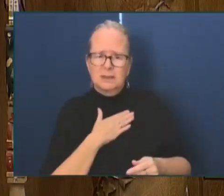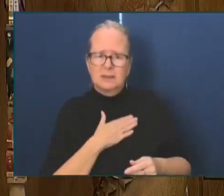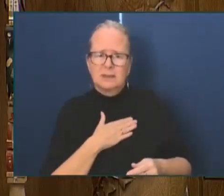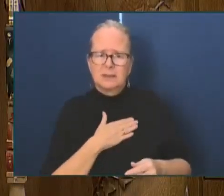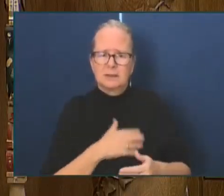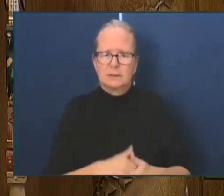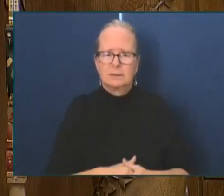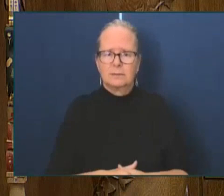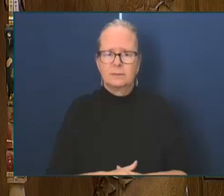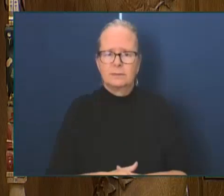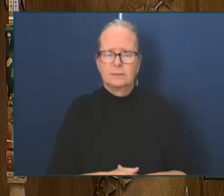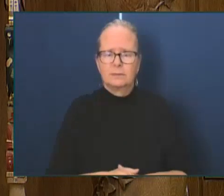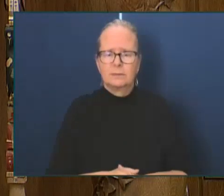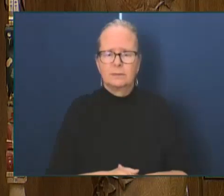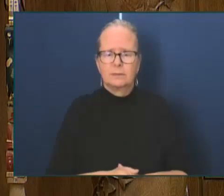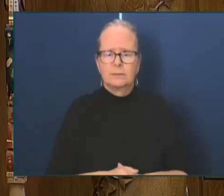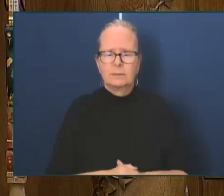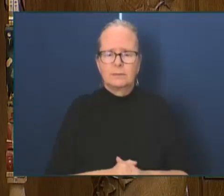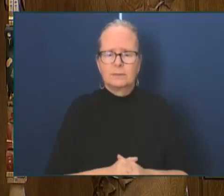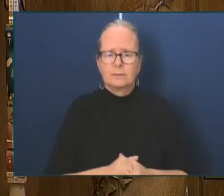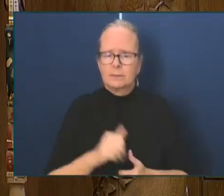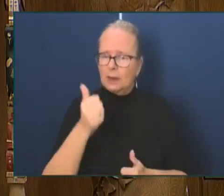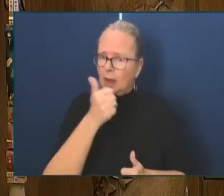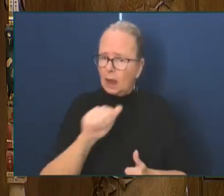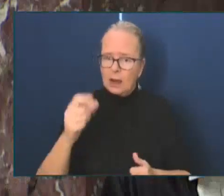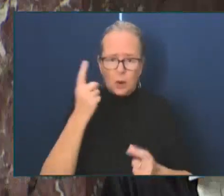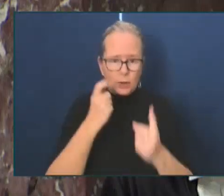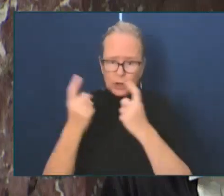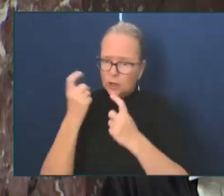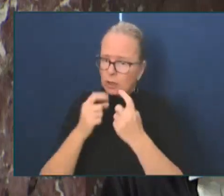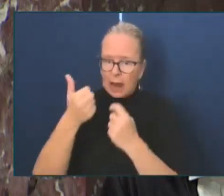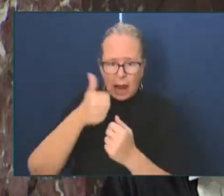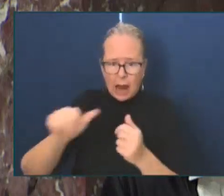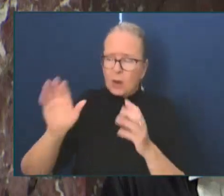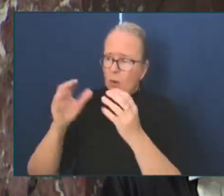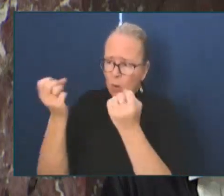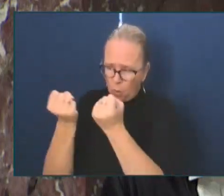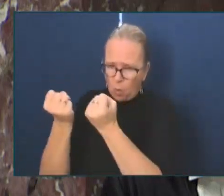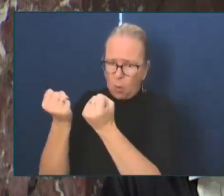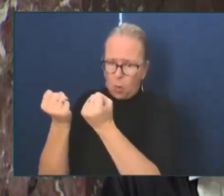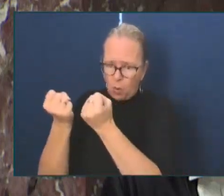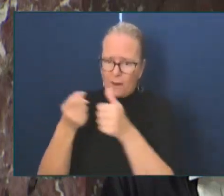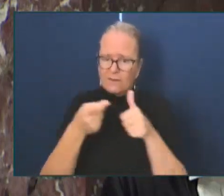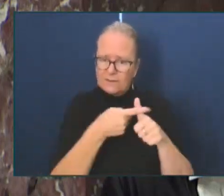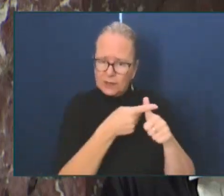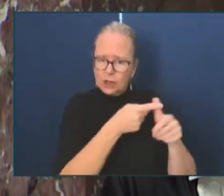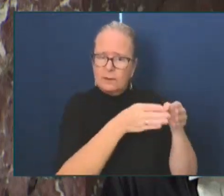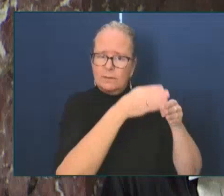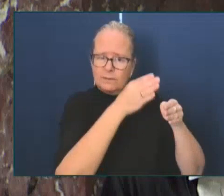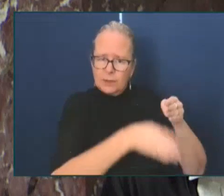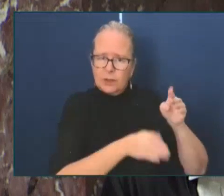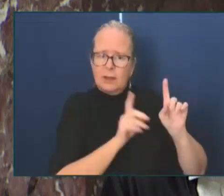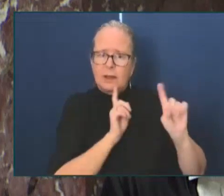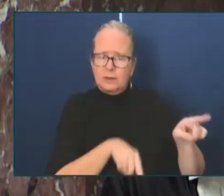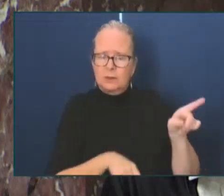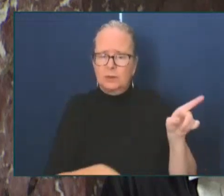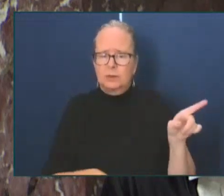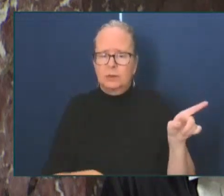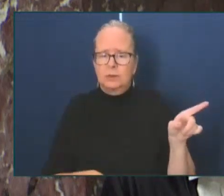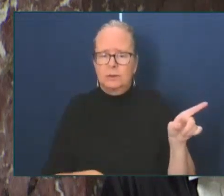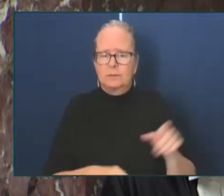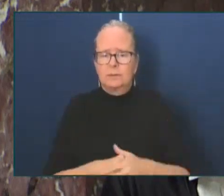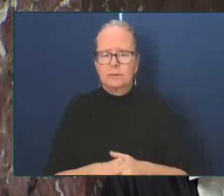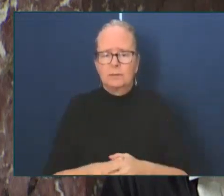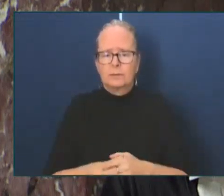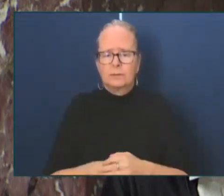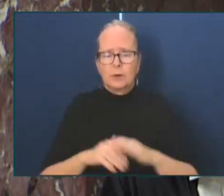later. Let her continue. It is widely recognised that many children and youth with neurodiversity and